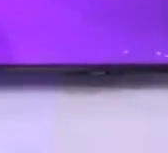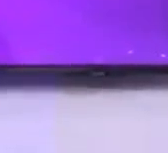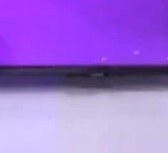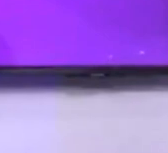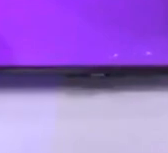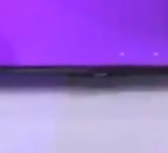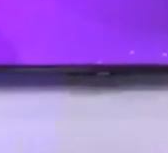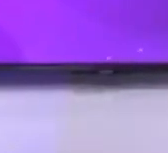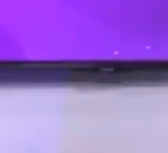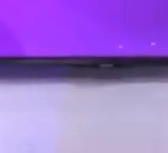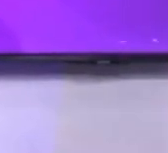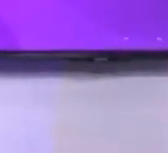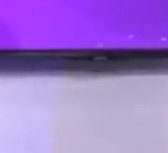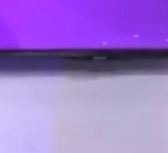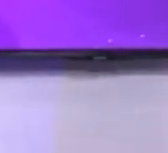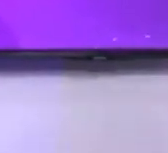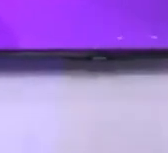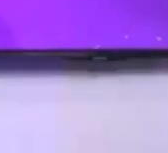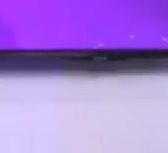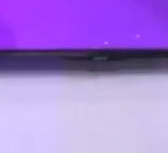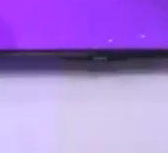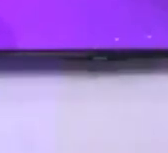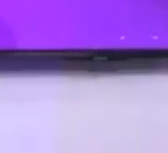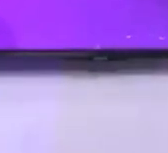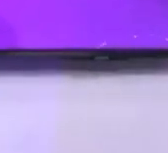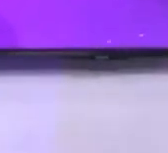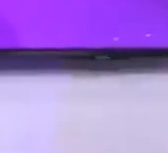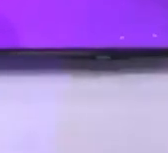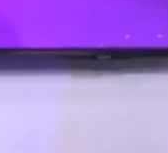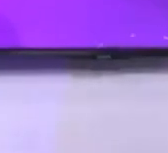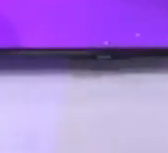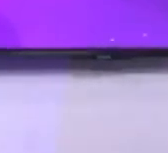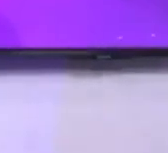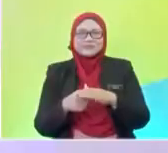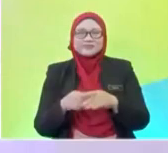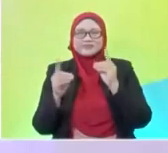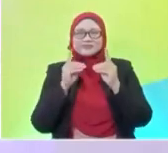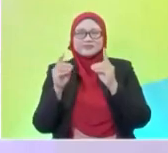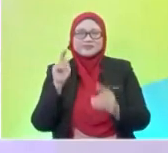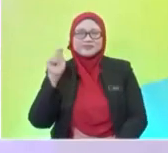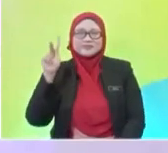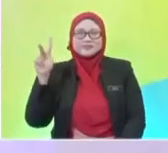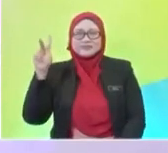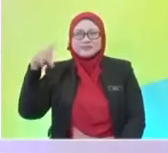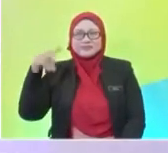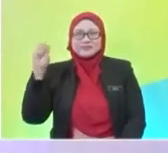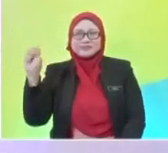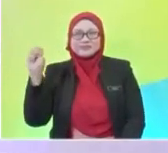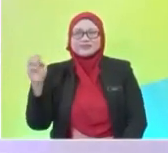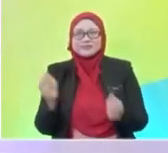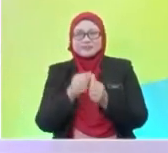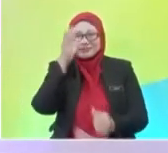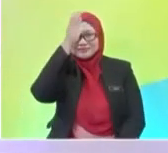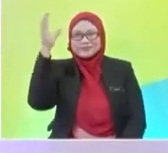Yes, that's right. Hi everyone, welcome to Prasekolah, only on Didik TV KPM with me, Chris